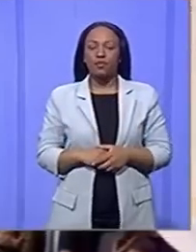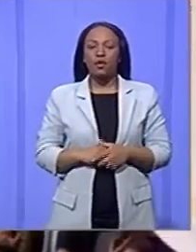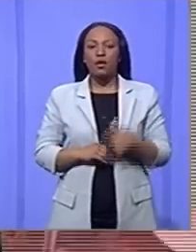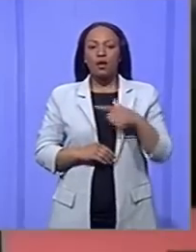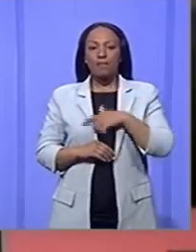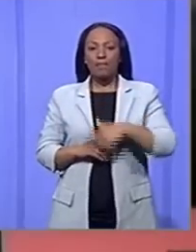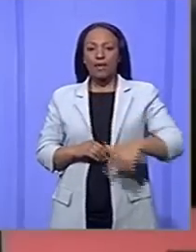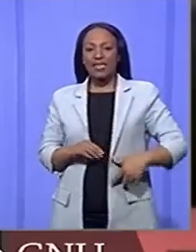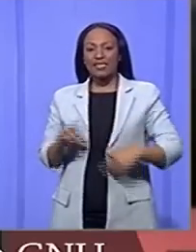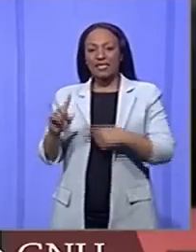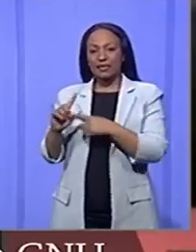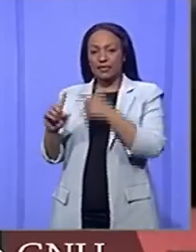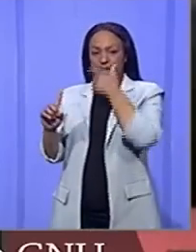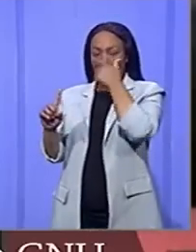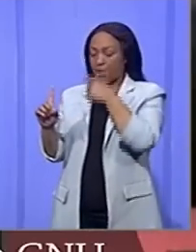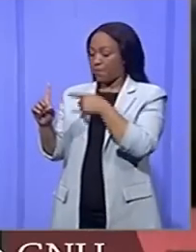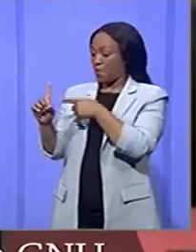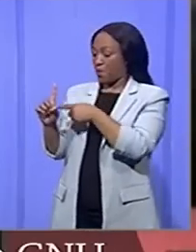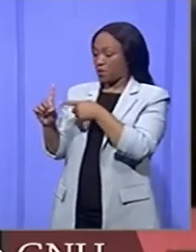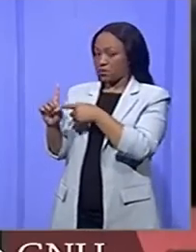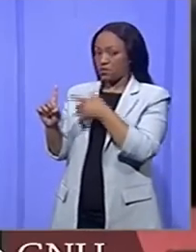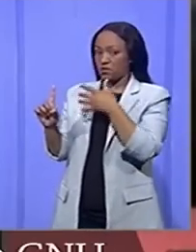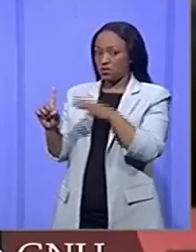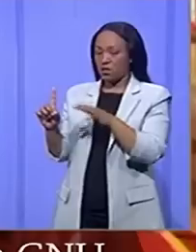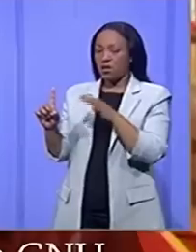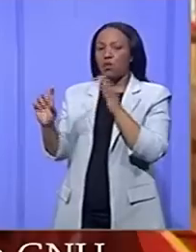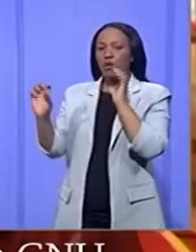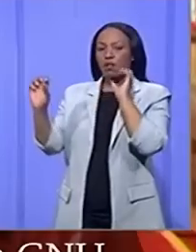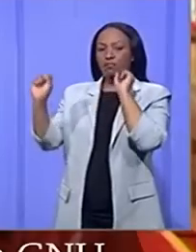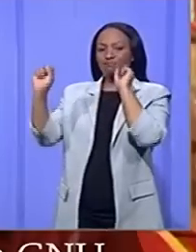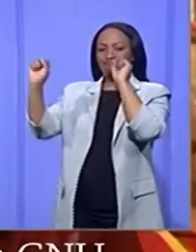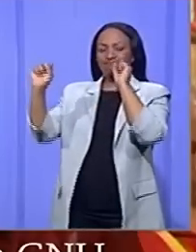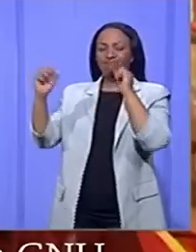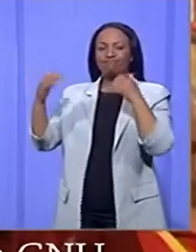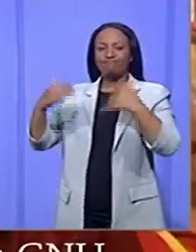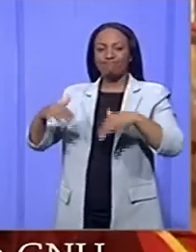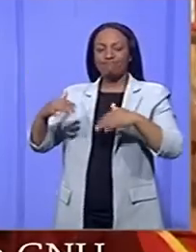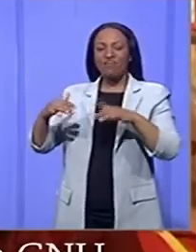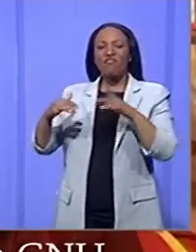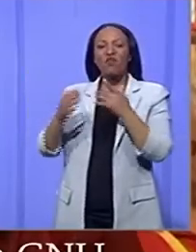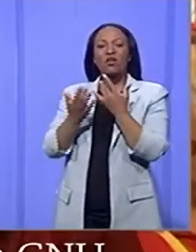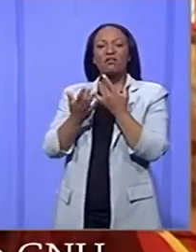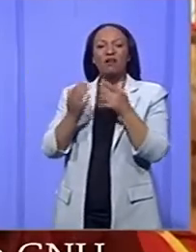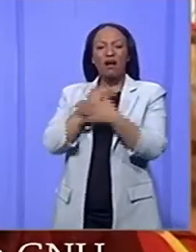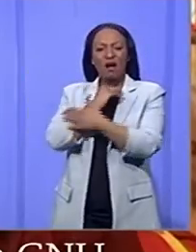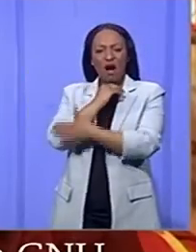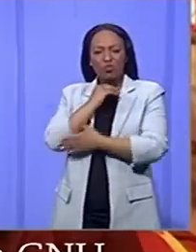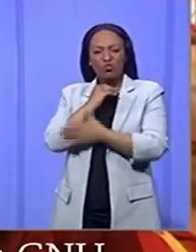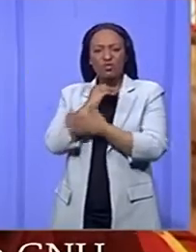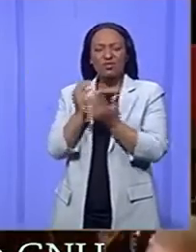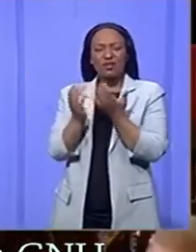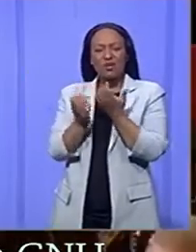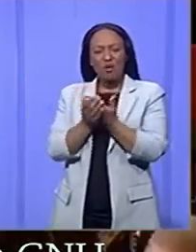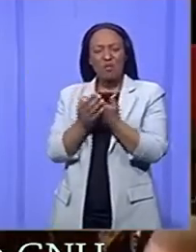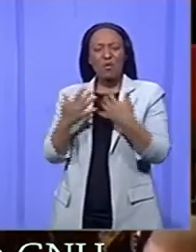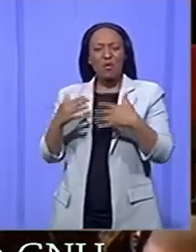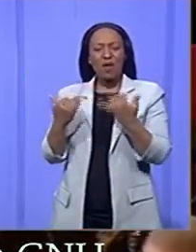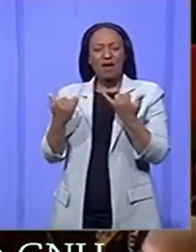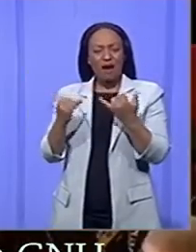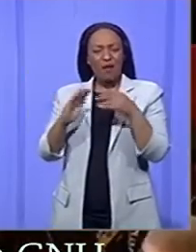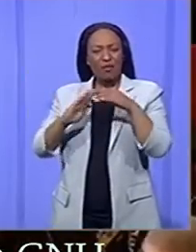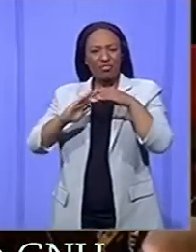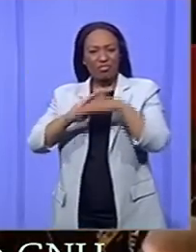Mopresidente Ramaphosa o tsepamisitse maikutlo haholo ntlheng ya ho fetola maemo a moruo wa khaisano ao naha ena e iphumanang le ho ona mothating